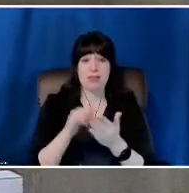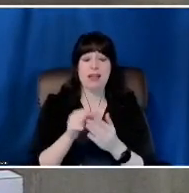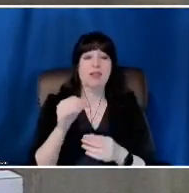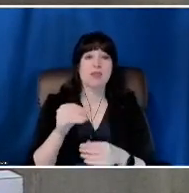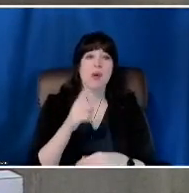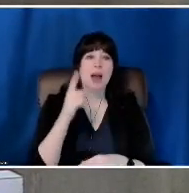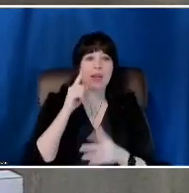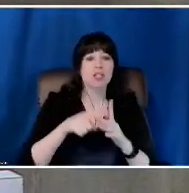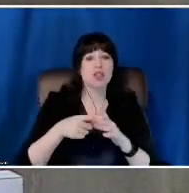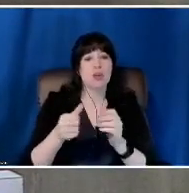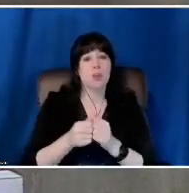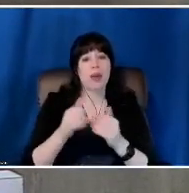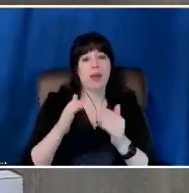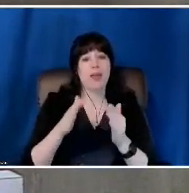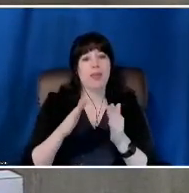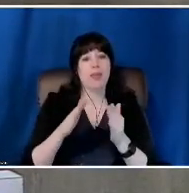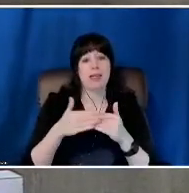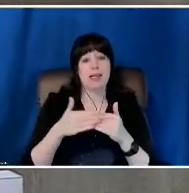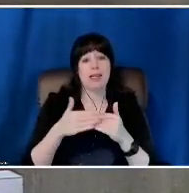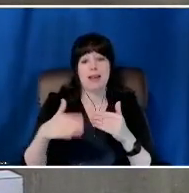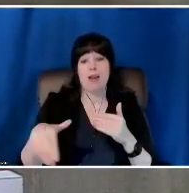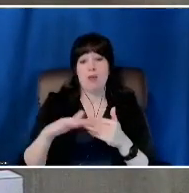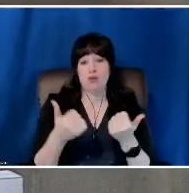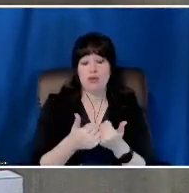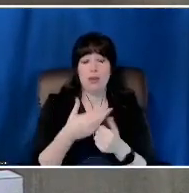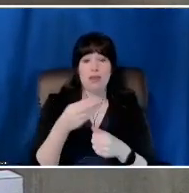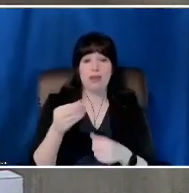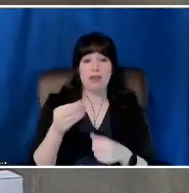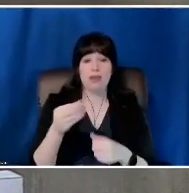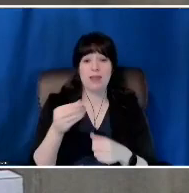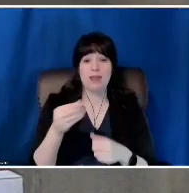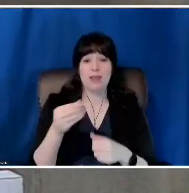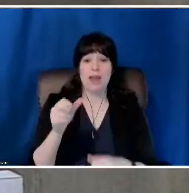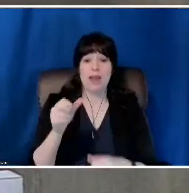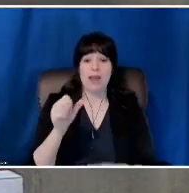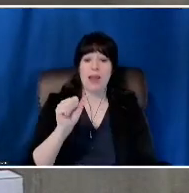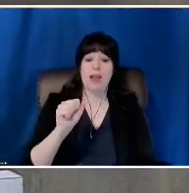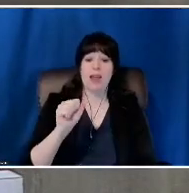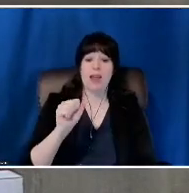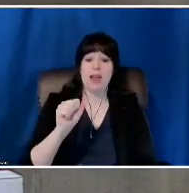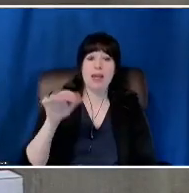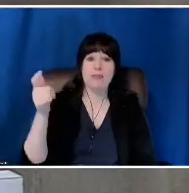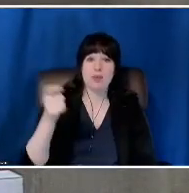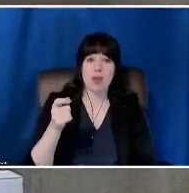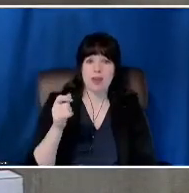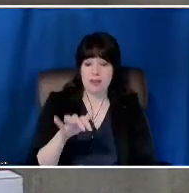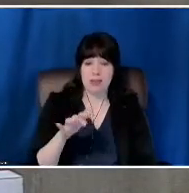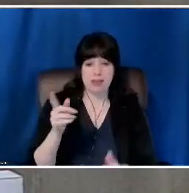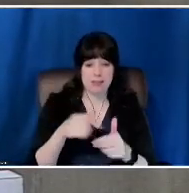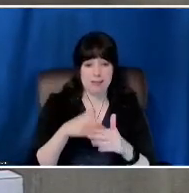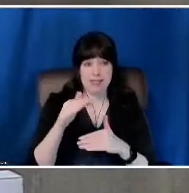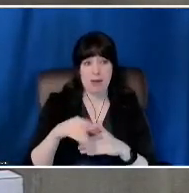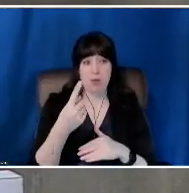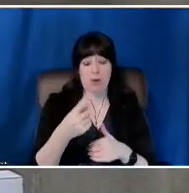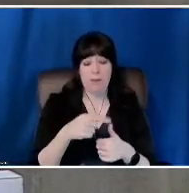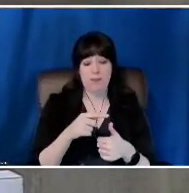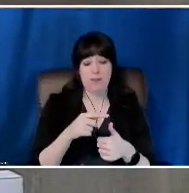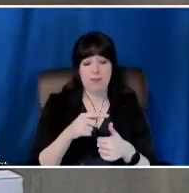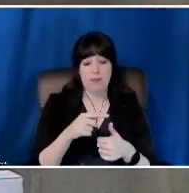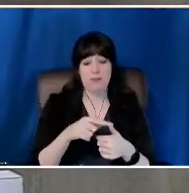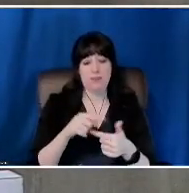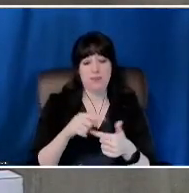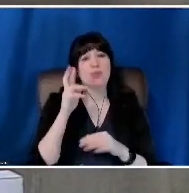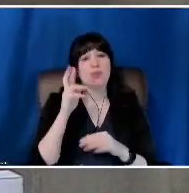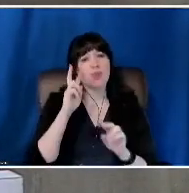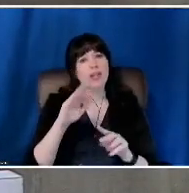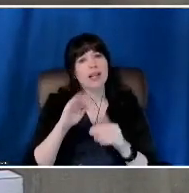with the neighborhood associations and the SPIF grants and those opportunities is step number one. And then I think step number two is looking at how we can just get some of